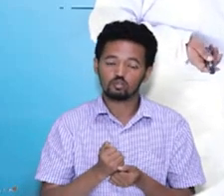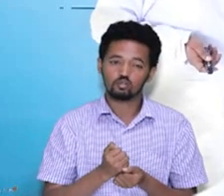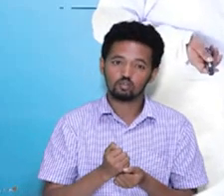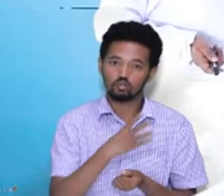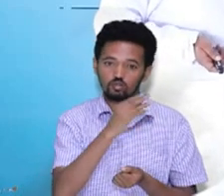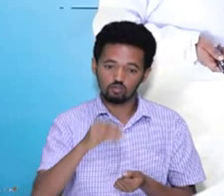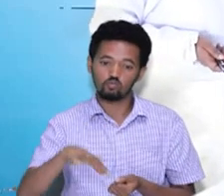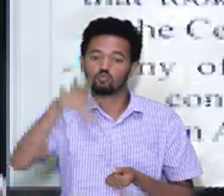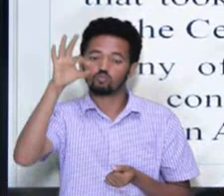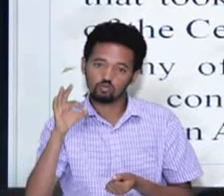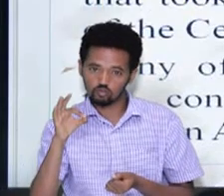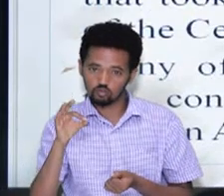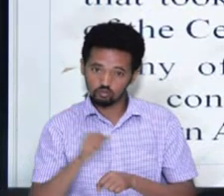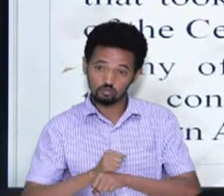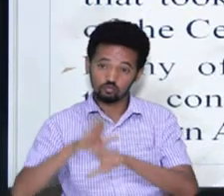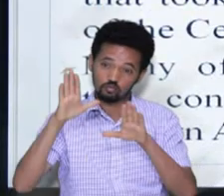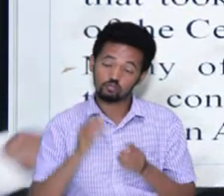and fold mountain.